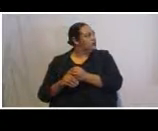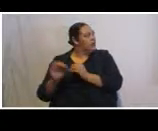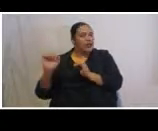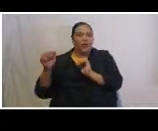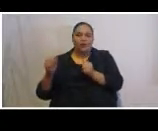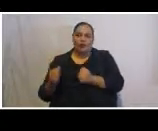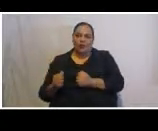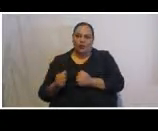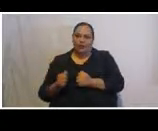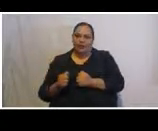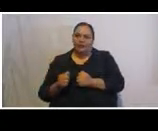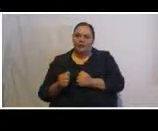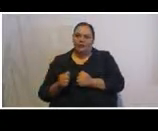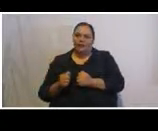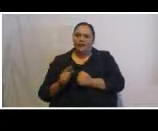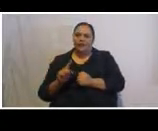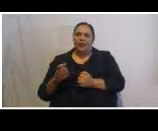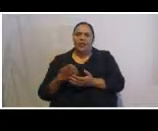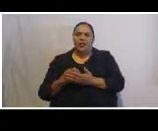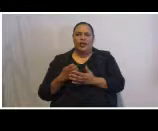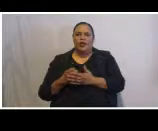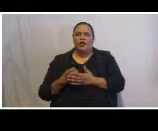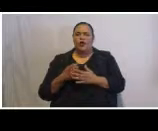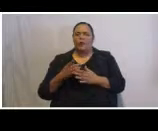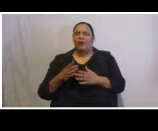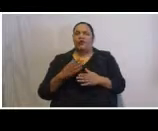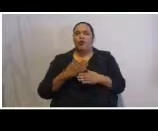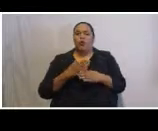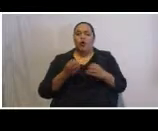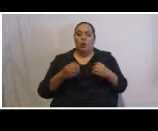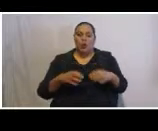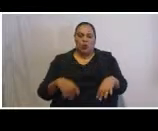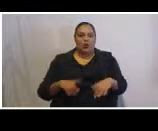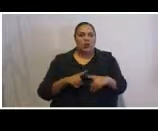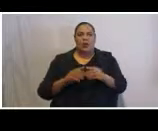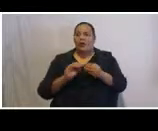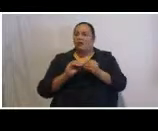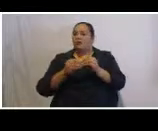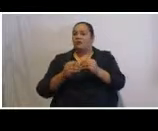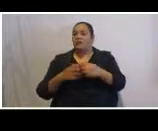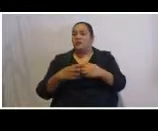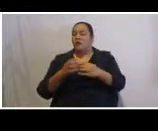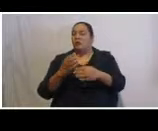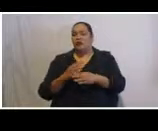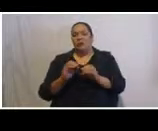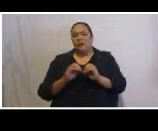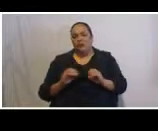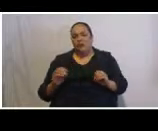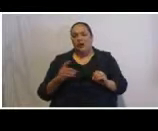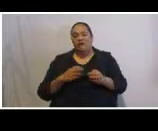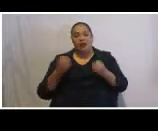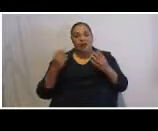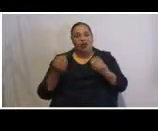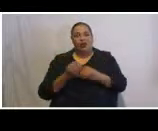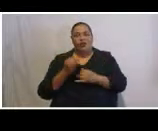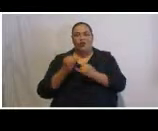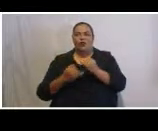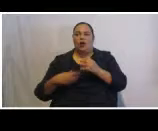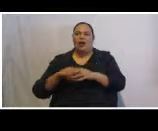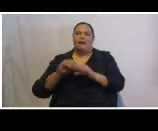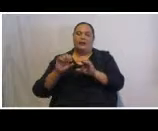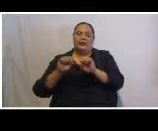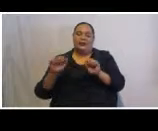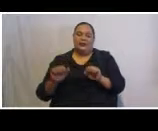employment. This economy is losing jobs than creating them. So there is a lot that is wrong about the